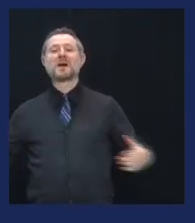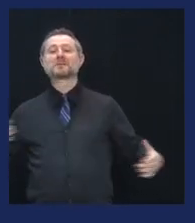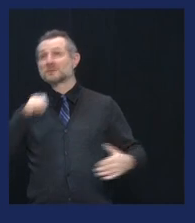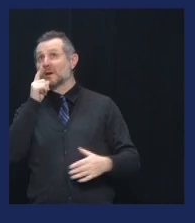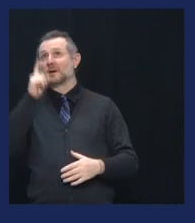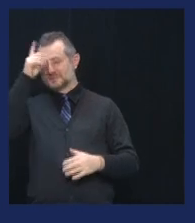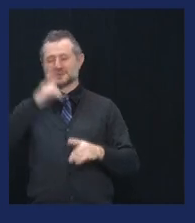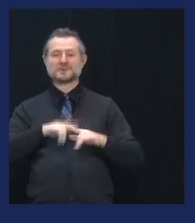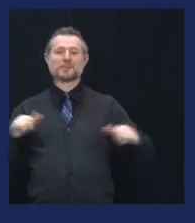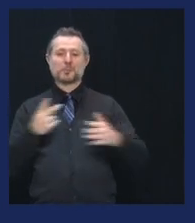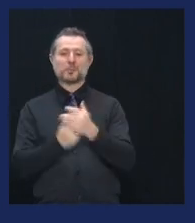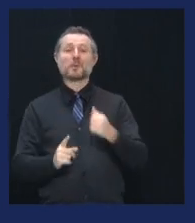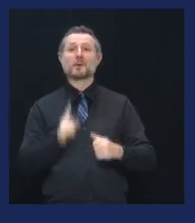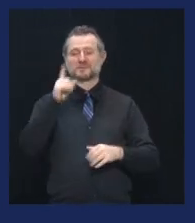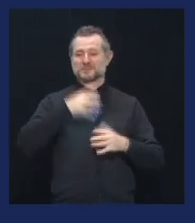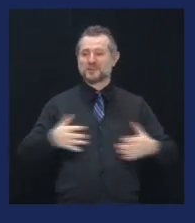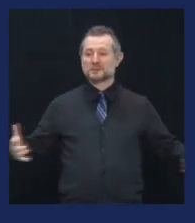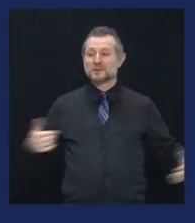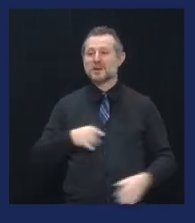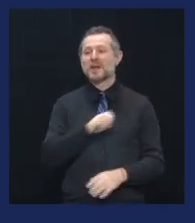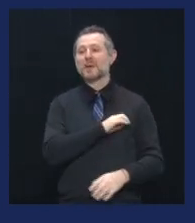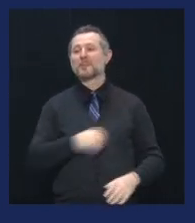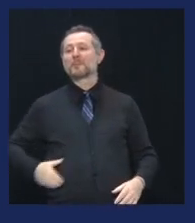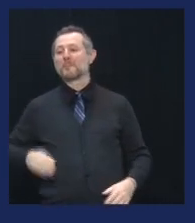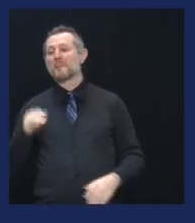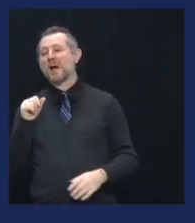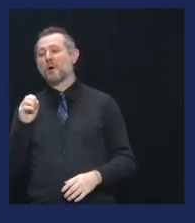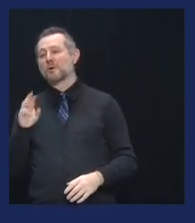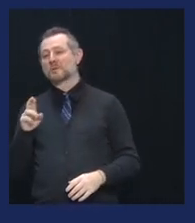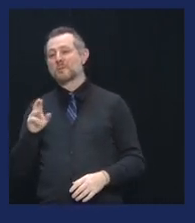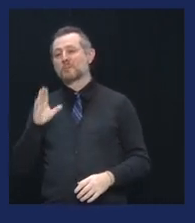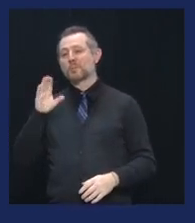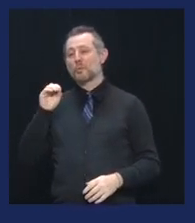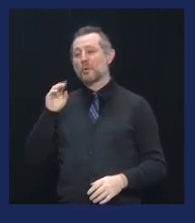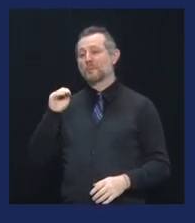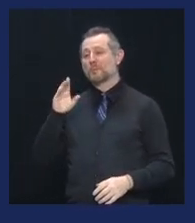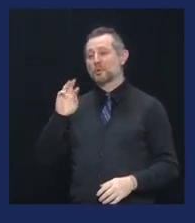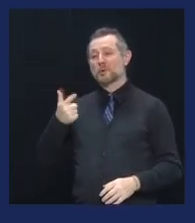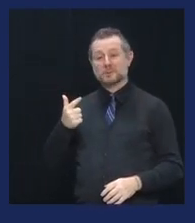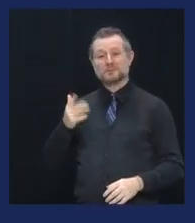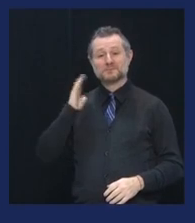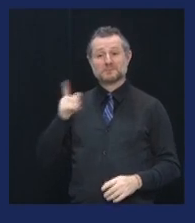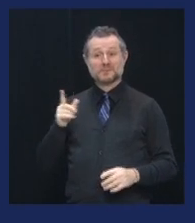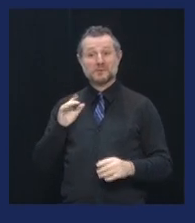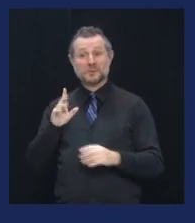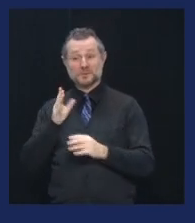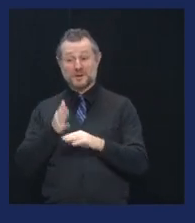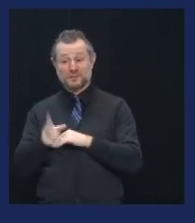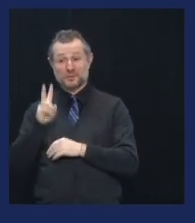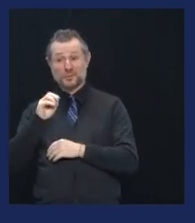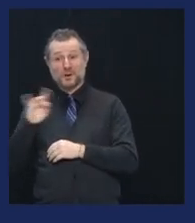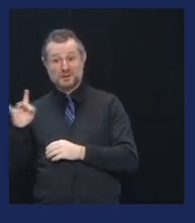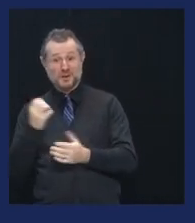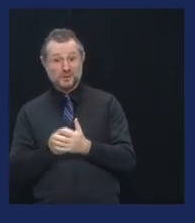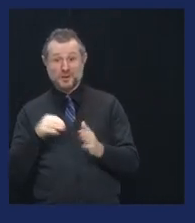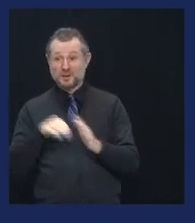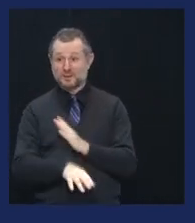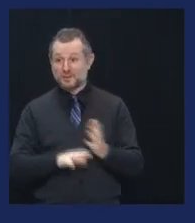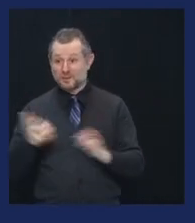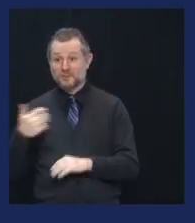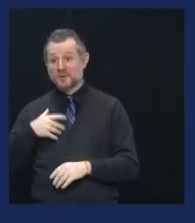as mayor after the 2008 fiscal crisis, and as my father did as governor after the Black Monday recession in the late